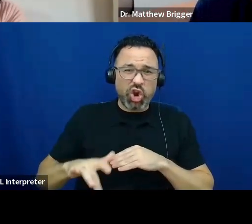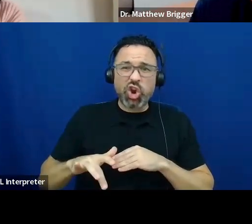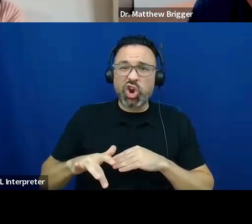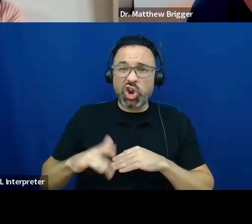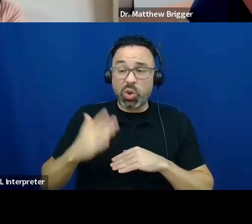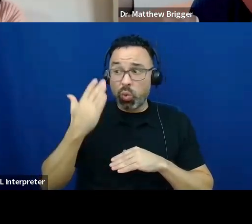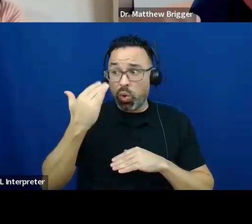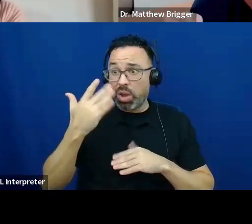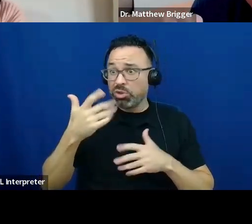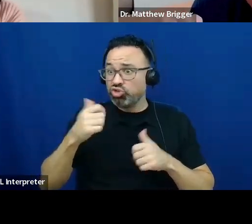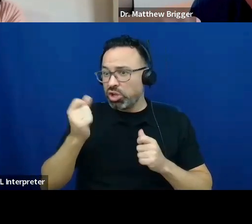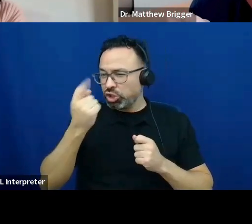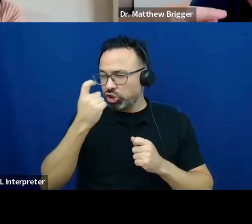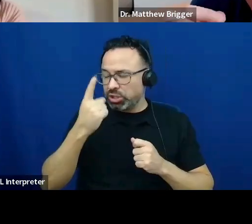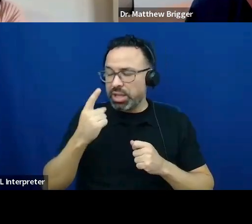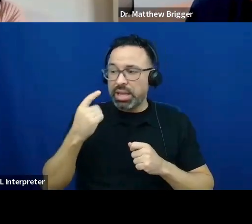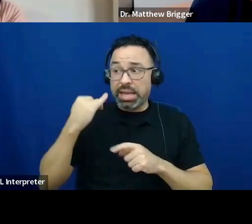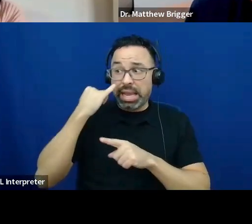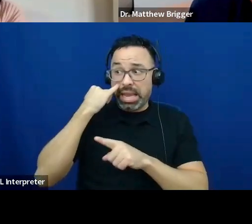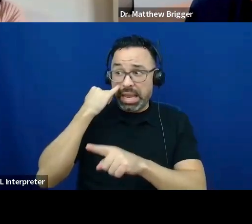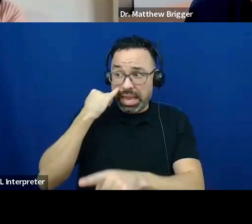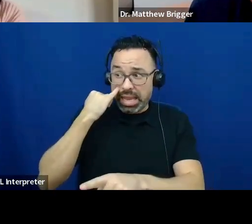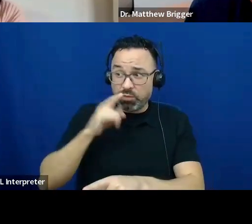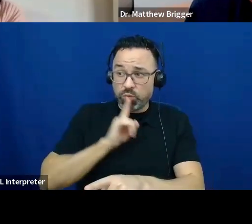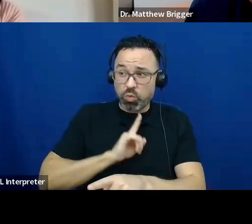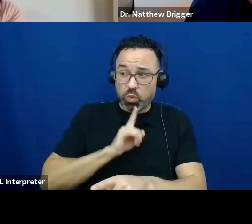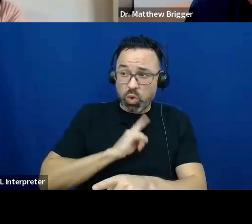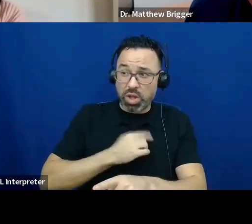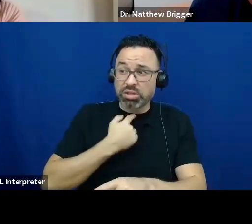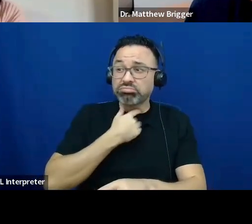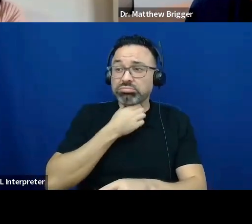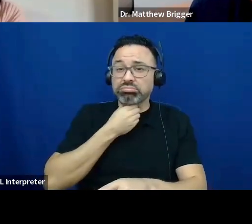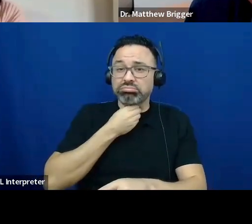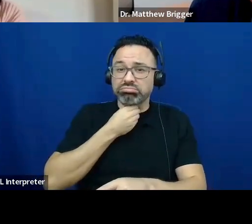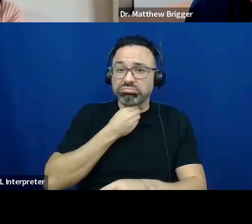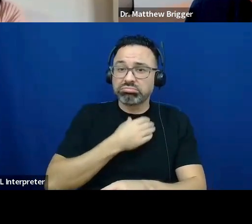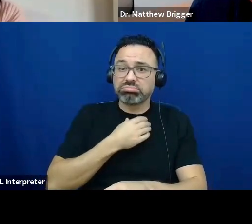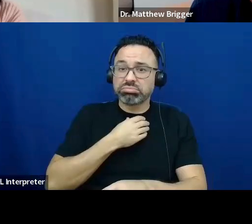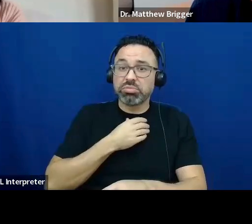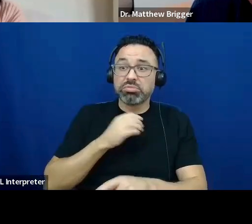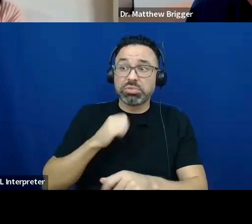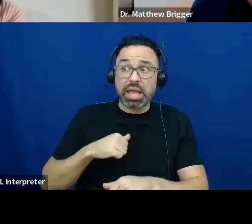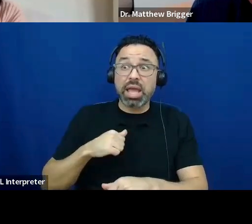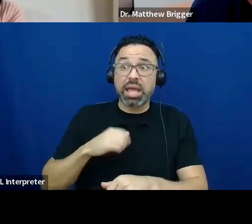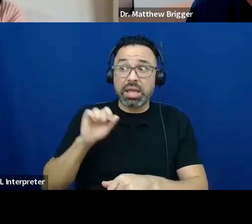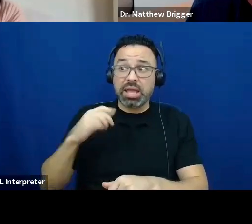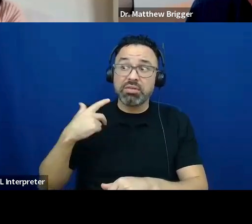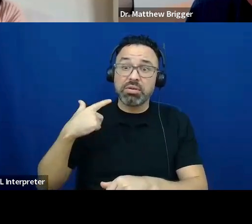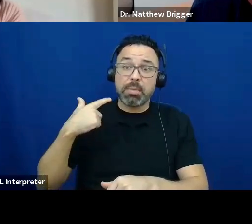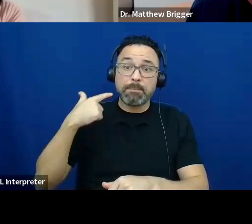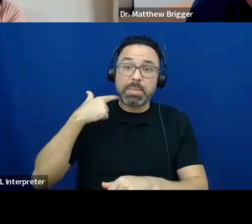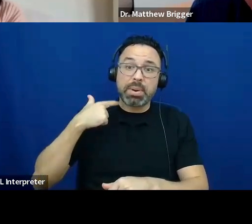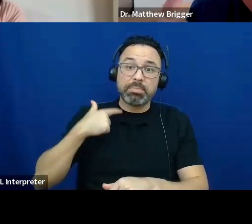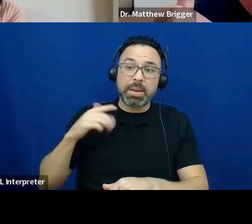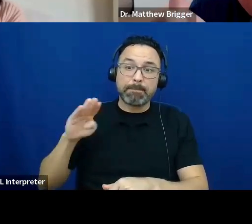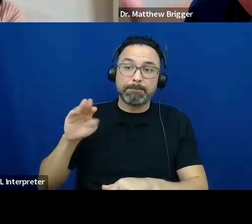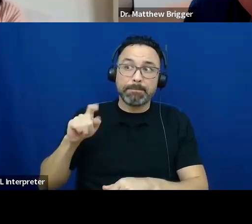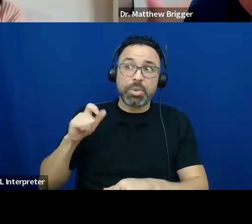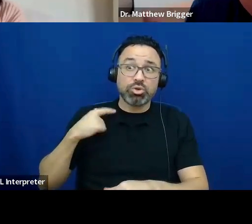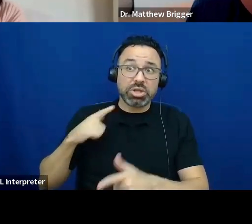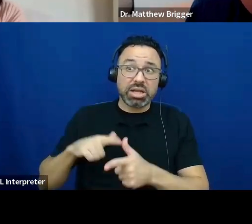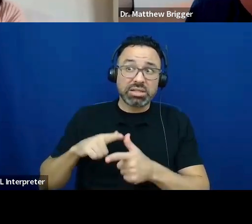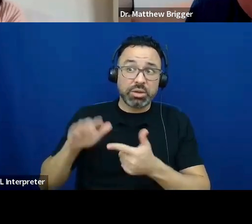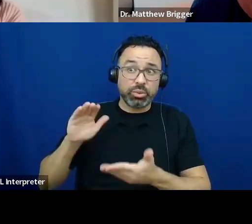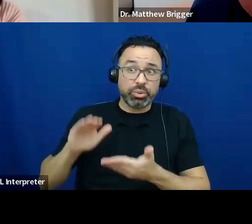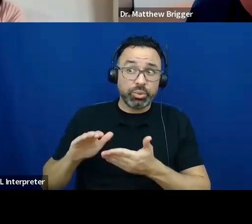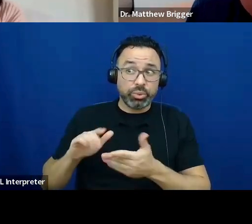trying to understand if we can, are these swallowing mechanisms able to overcome if we're able to decrease the volume? Now,